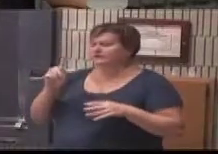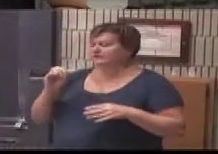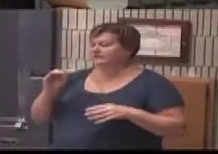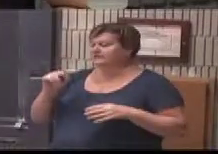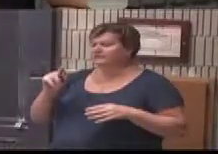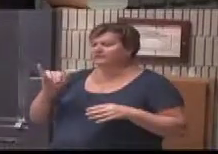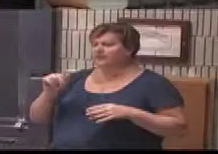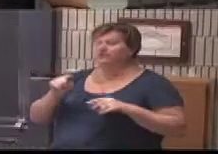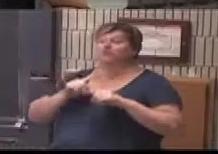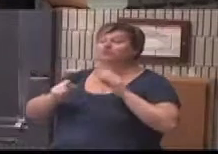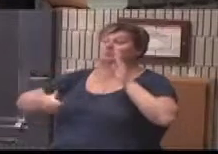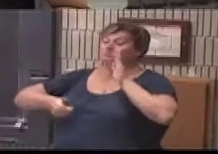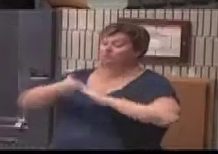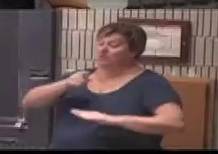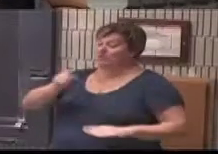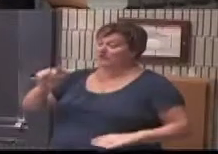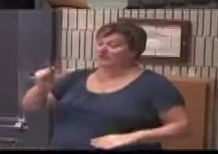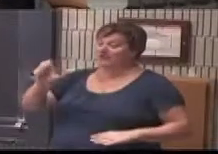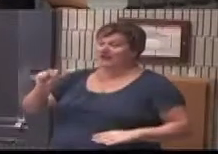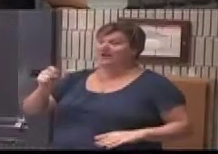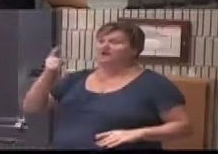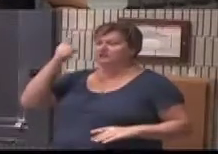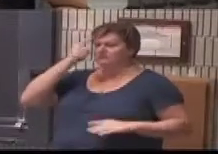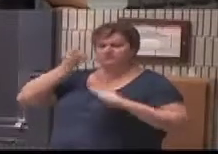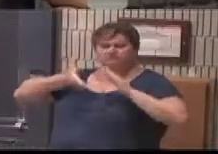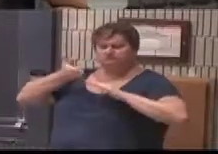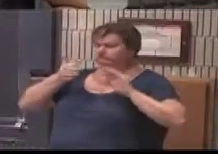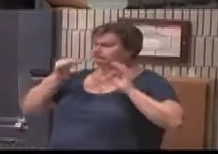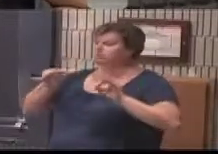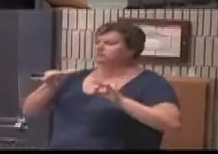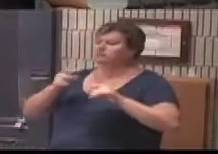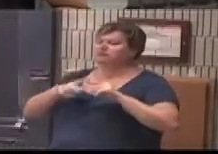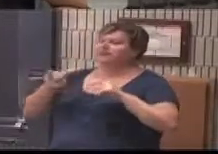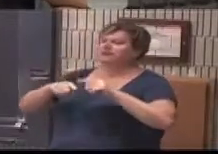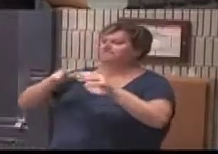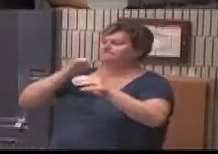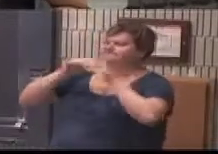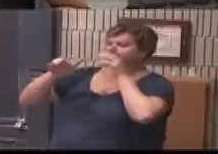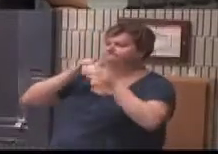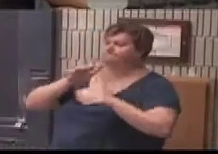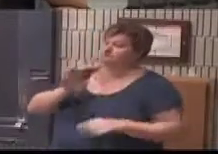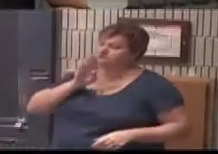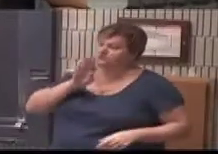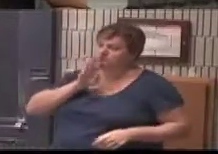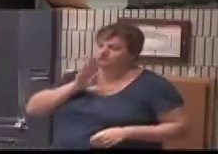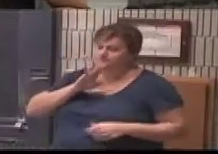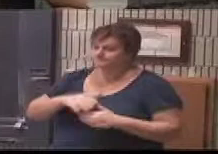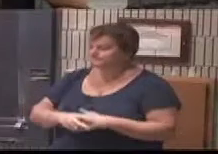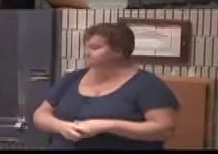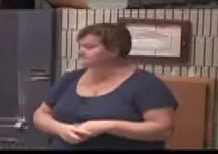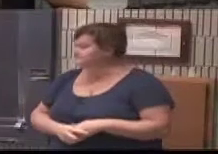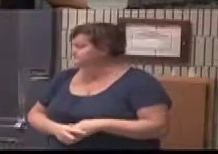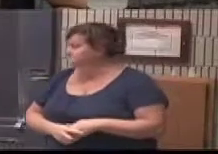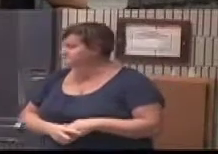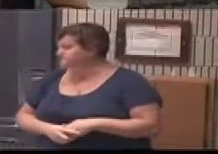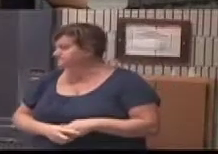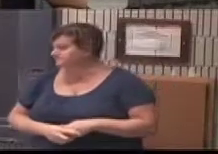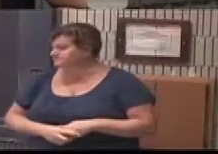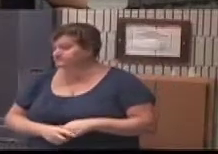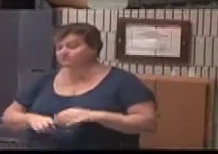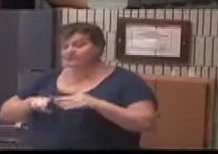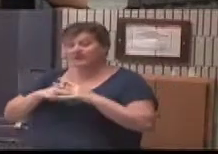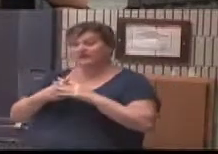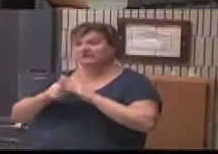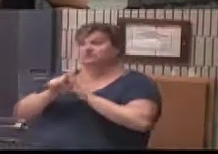aware of everything going on around them, but they're not able to communicate back. So that can be very, very frustrating for people. The initial